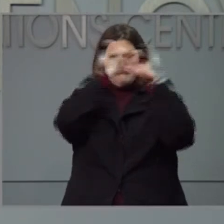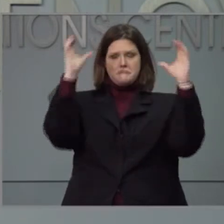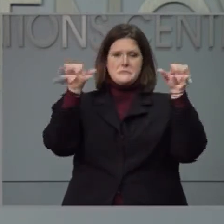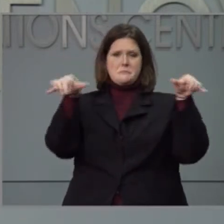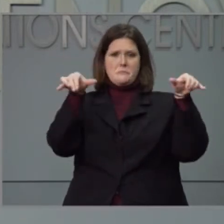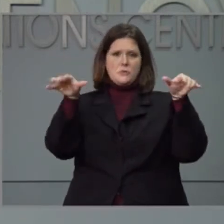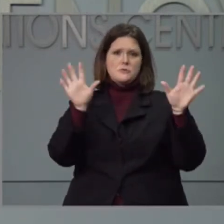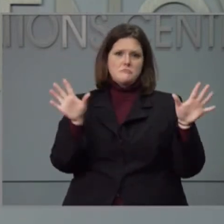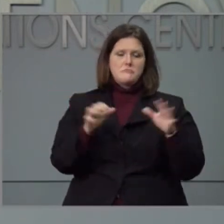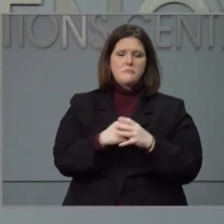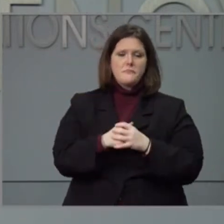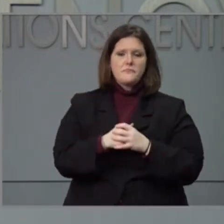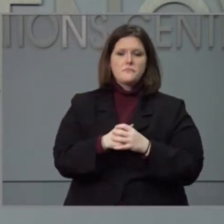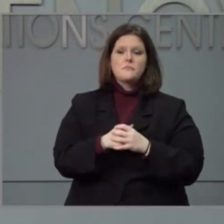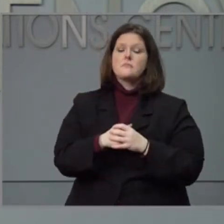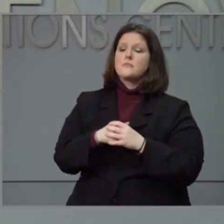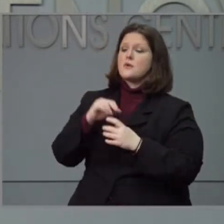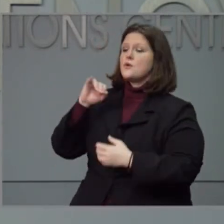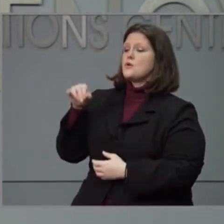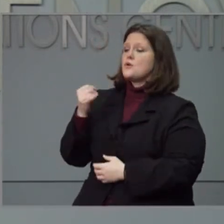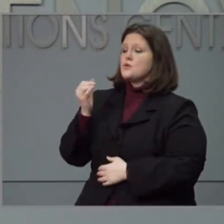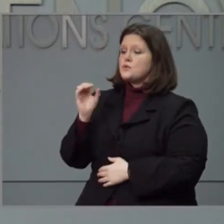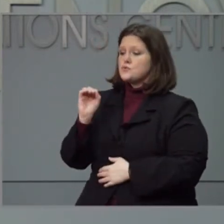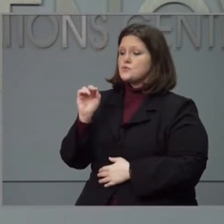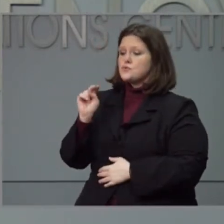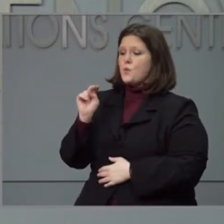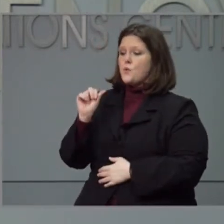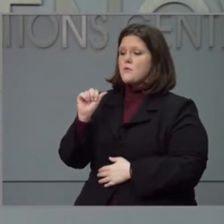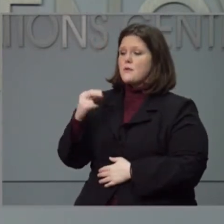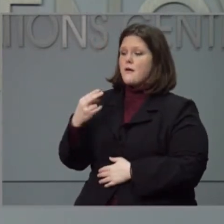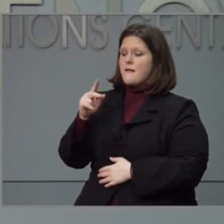Next question is from Jonah Kaplan with ABC 11.